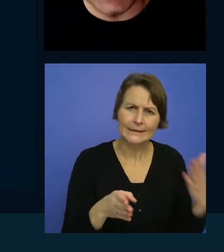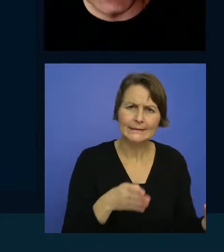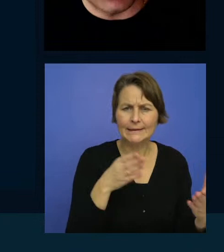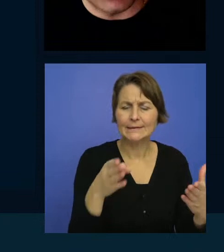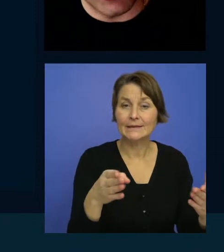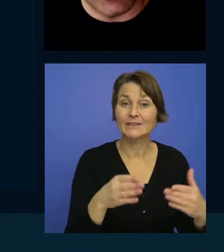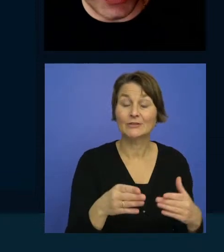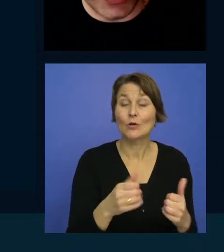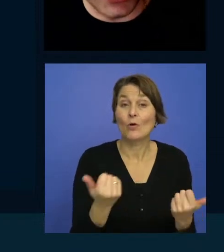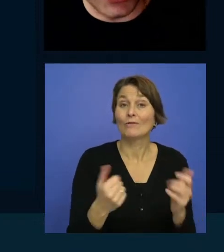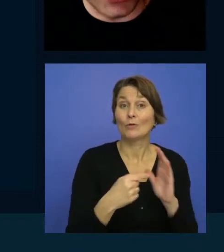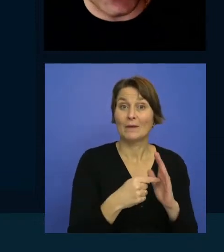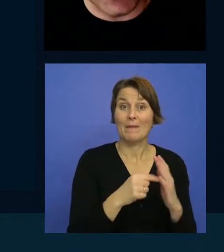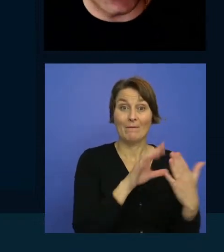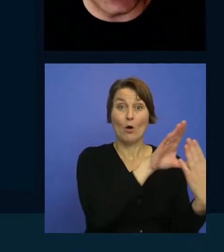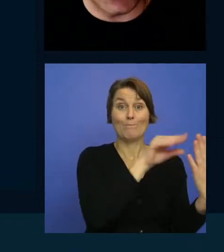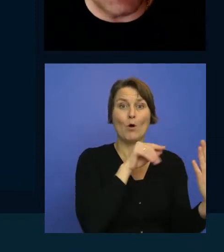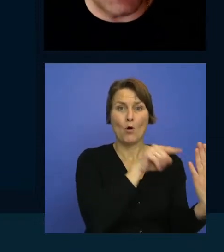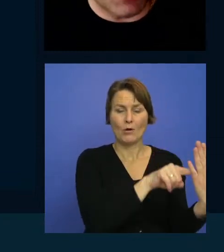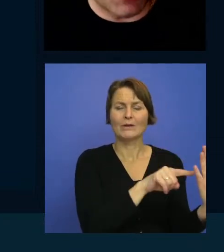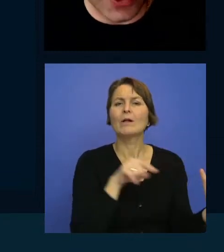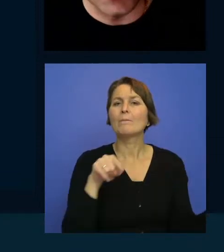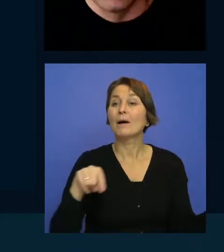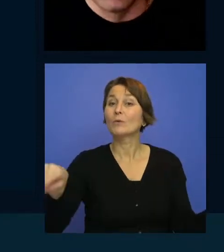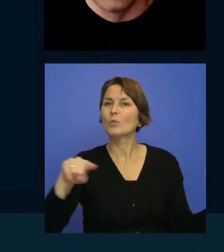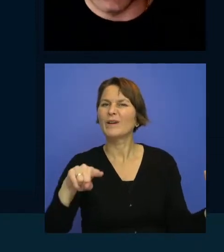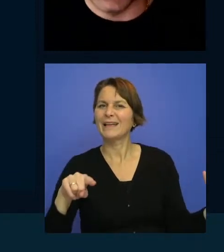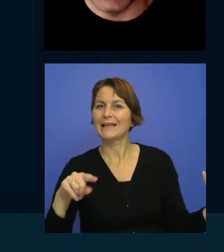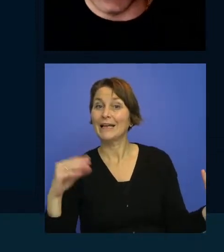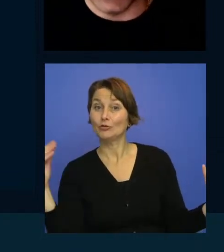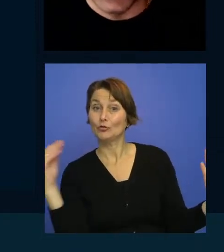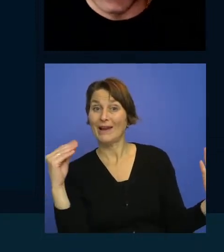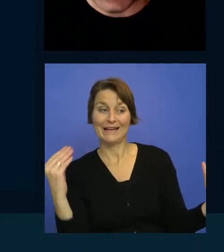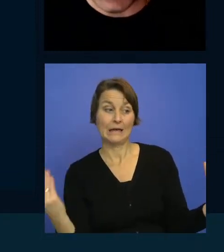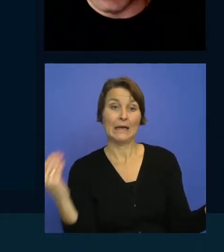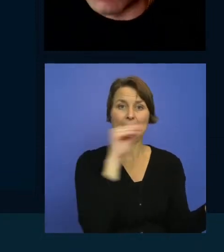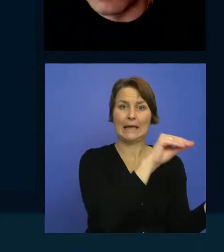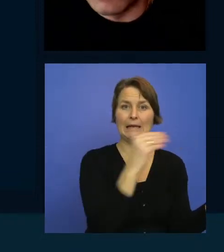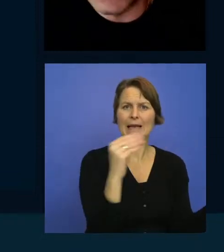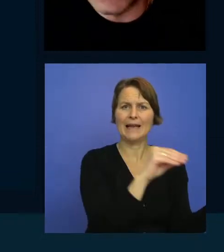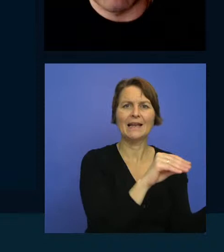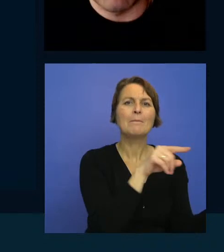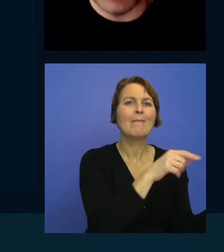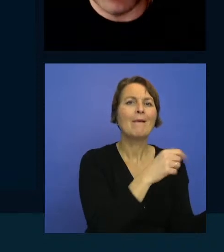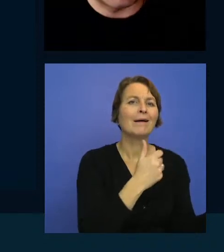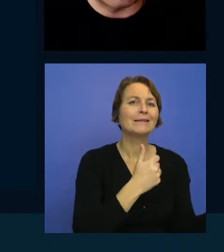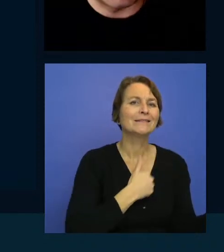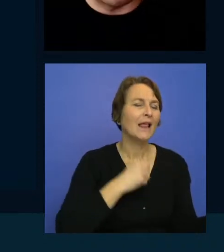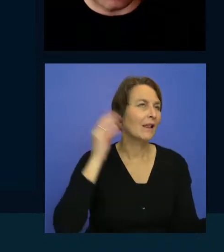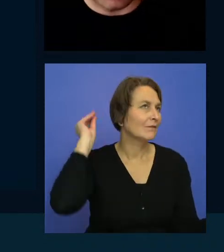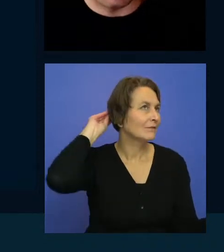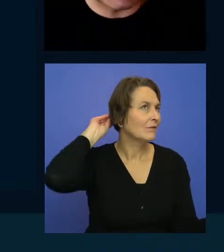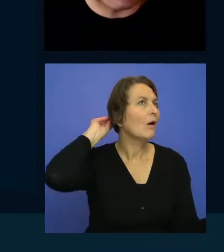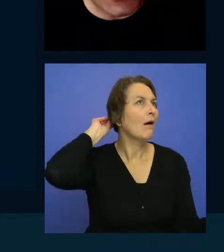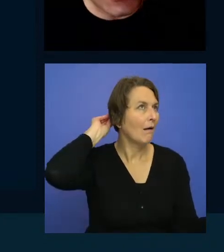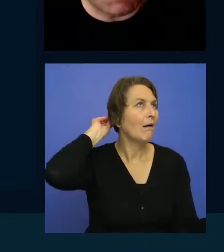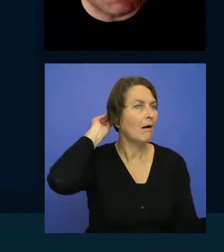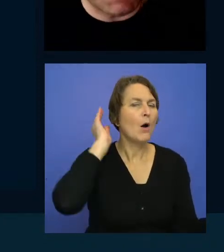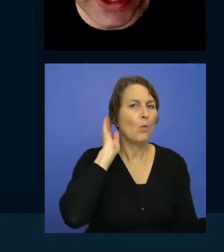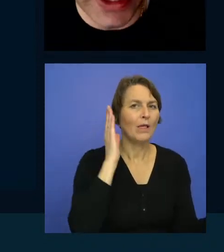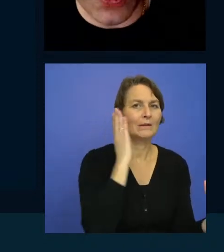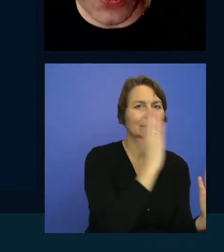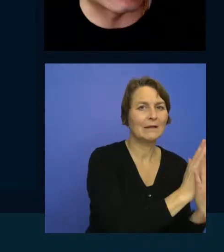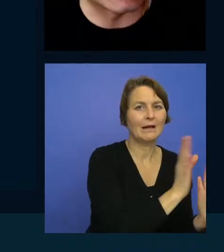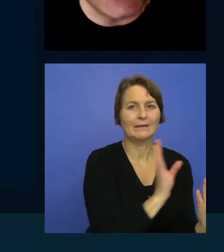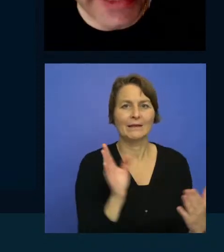trained on data sets, are they fair or biased, right? Like, how do I basically train AI models on sensitive private data without